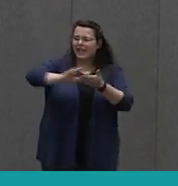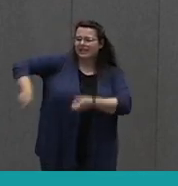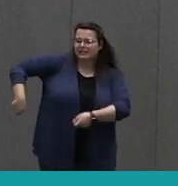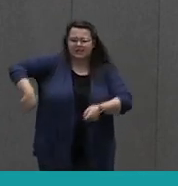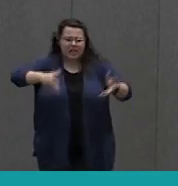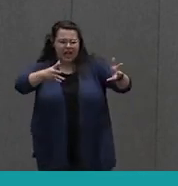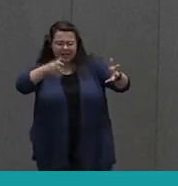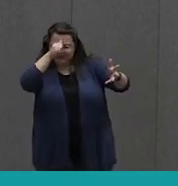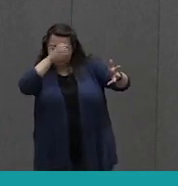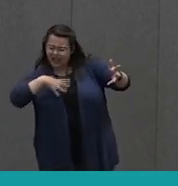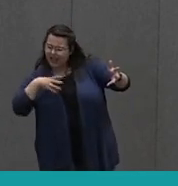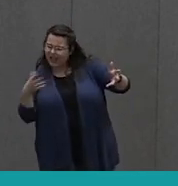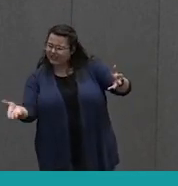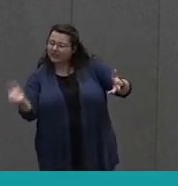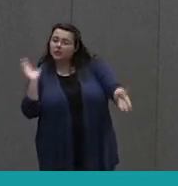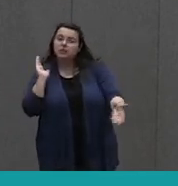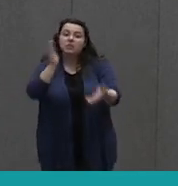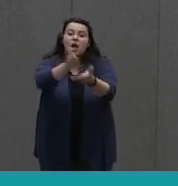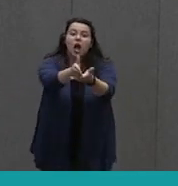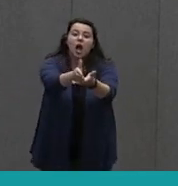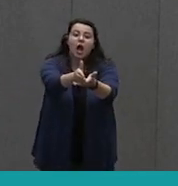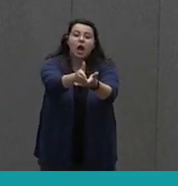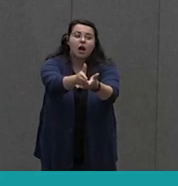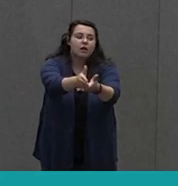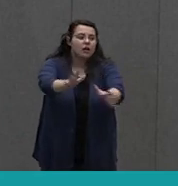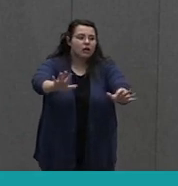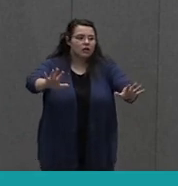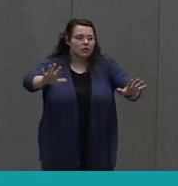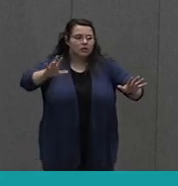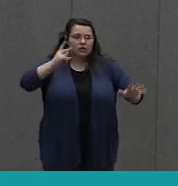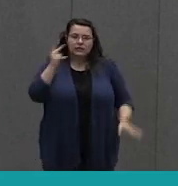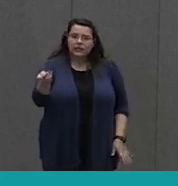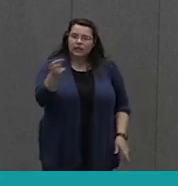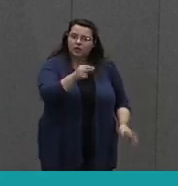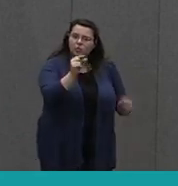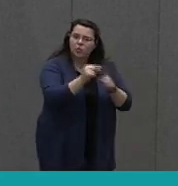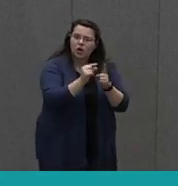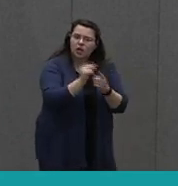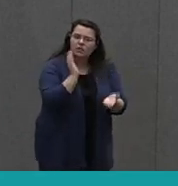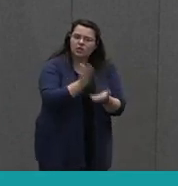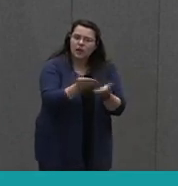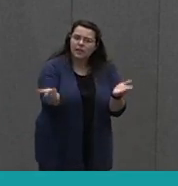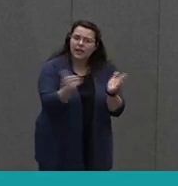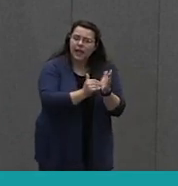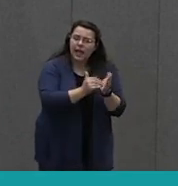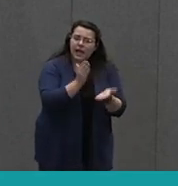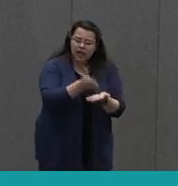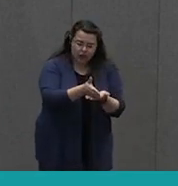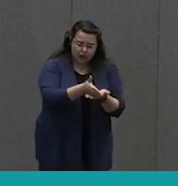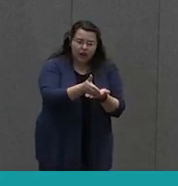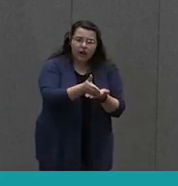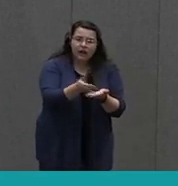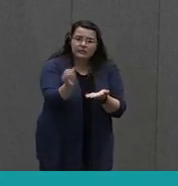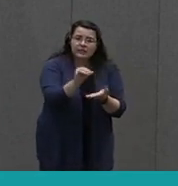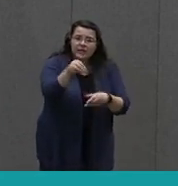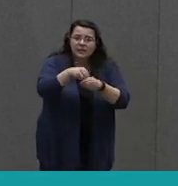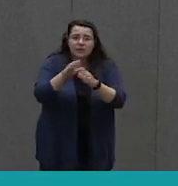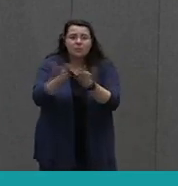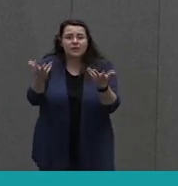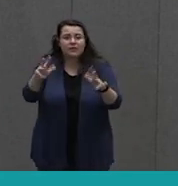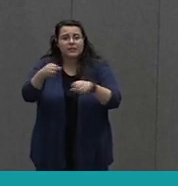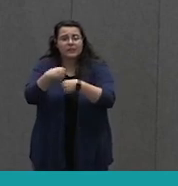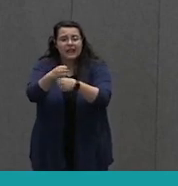Man, see those bags? I smell breakfast. Look how all the letters are